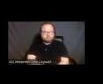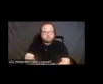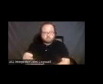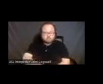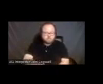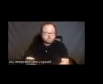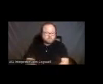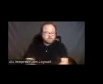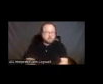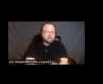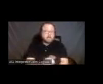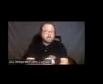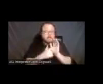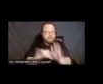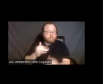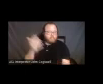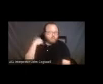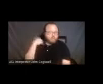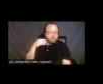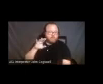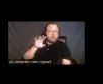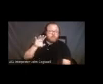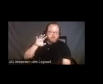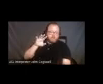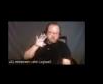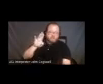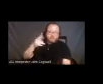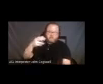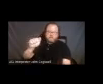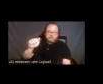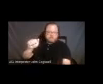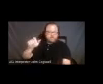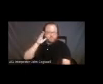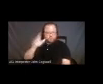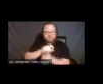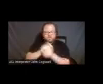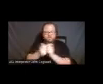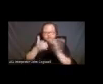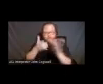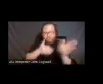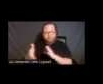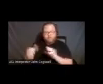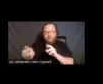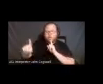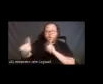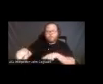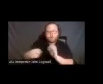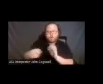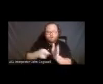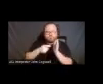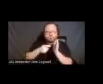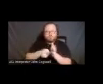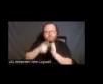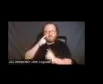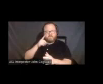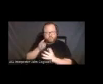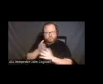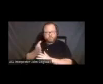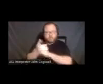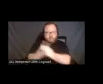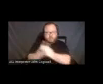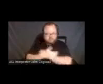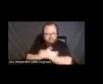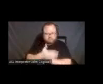As indicated earlier, BHSA also changes planning and reporting requirements for the county. The